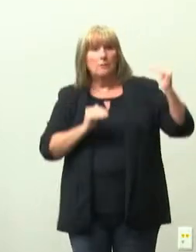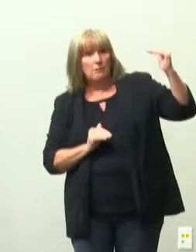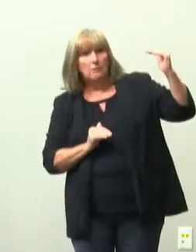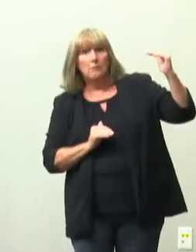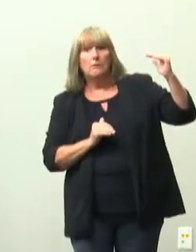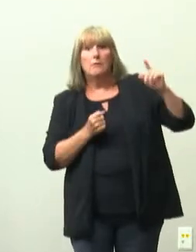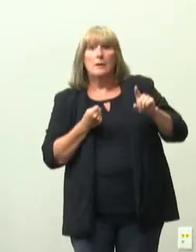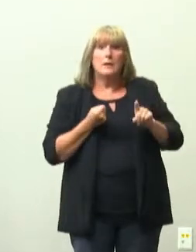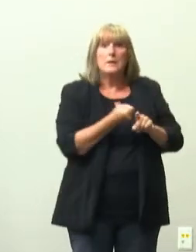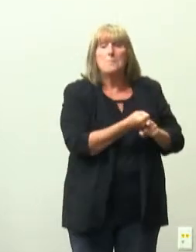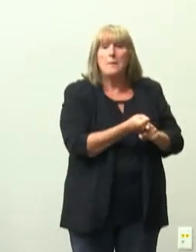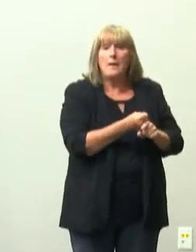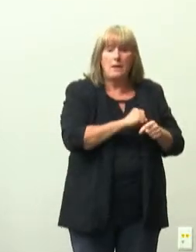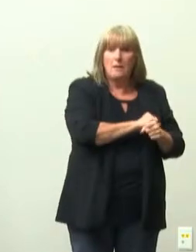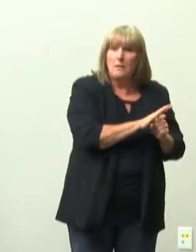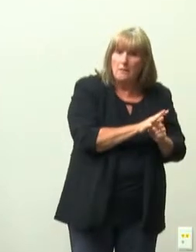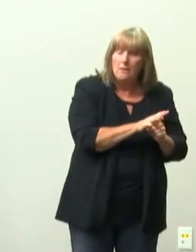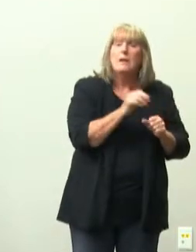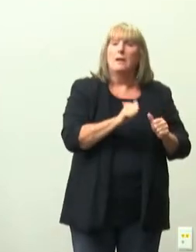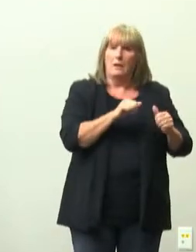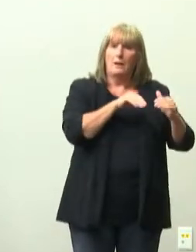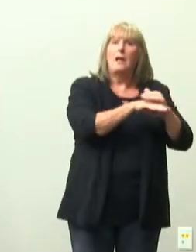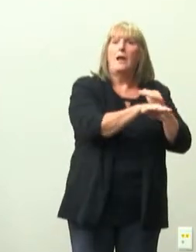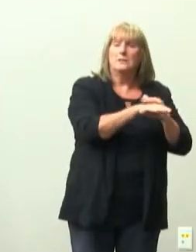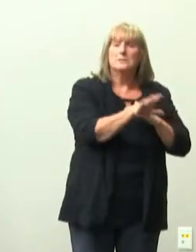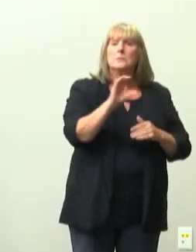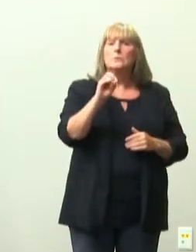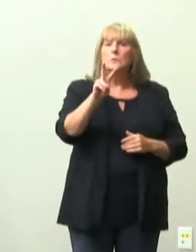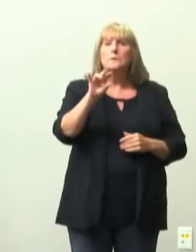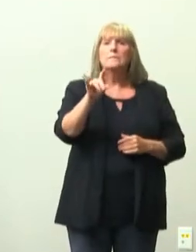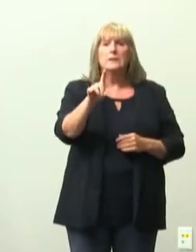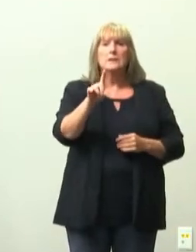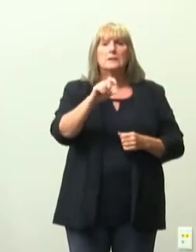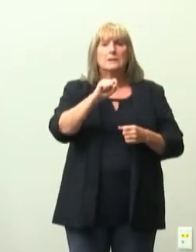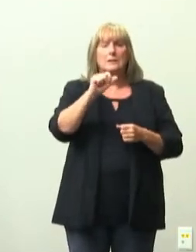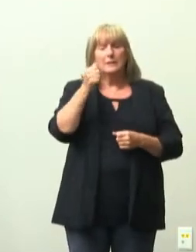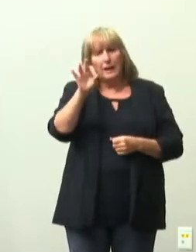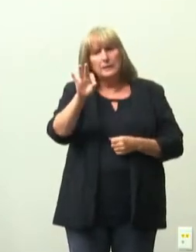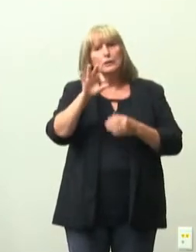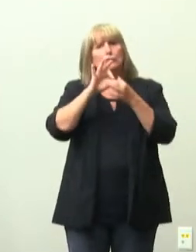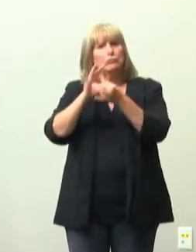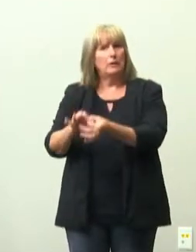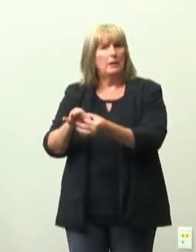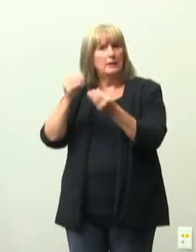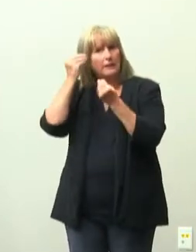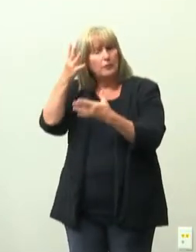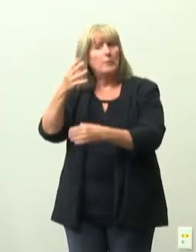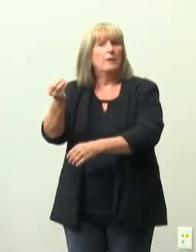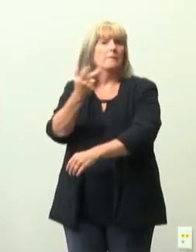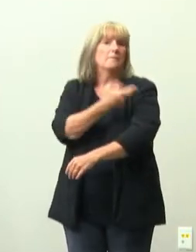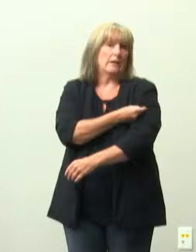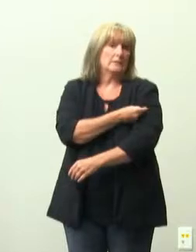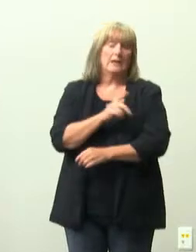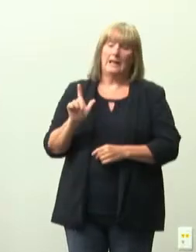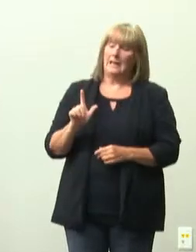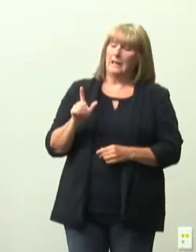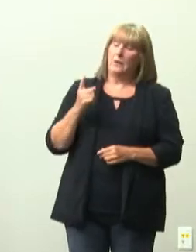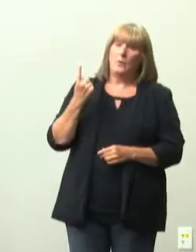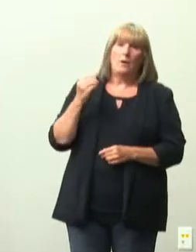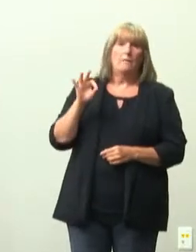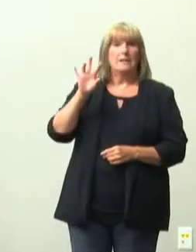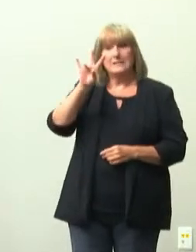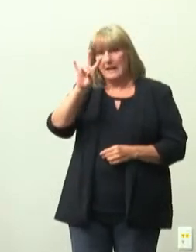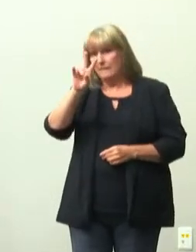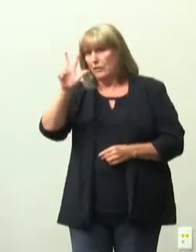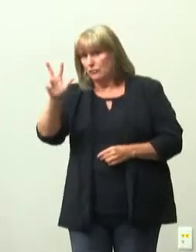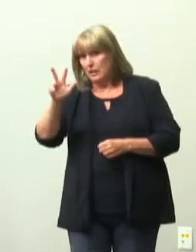pandemic access COVID-19 related information and COVID-19 vaccinations. Lincoln is one of